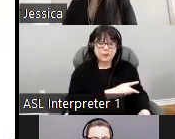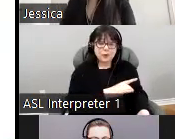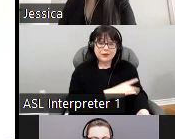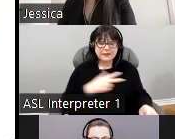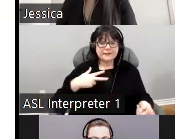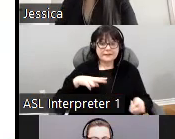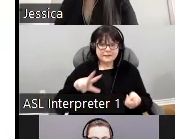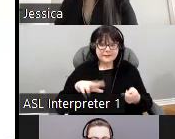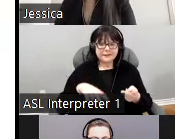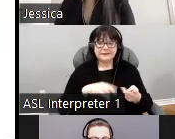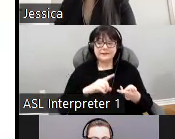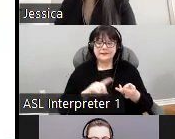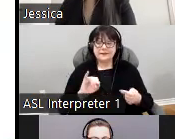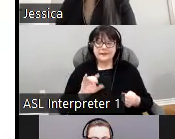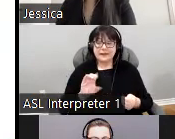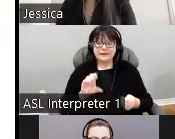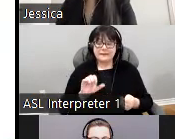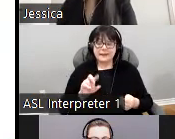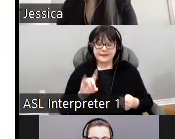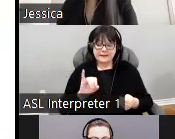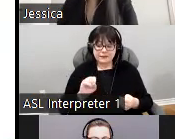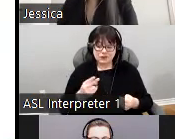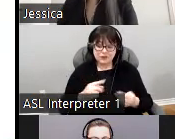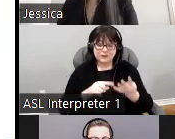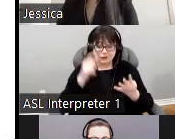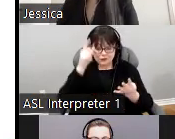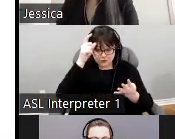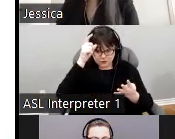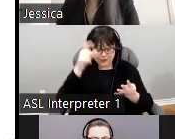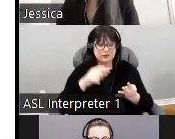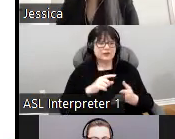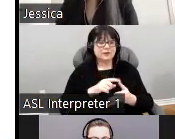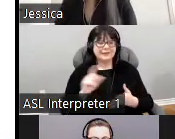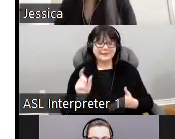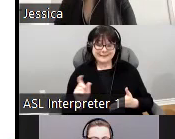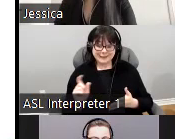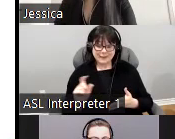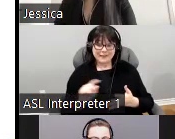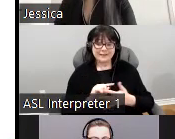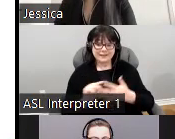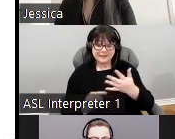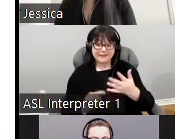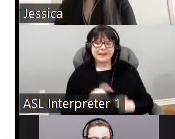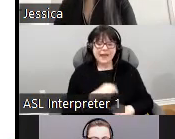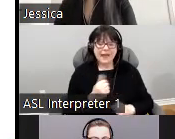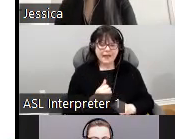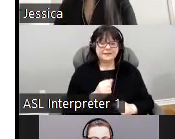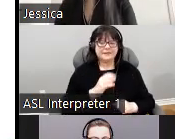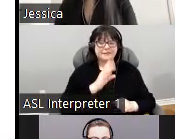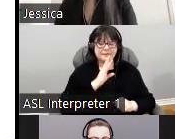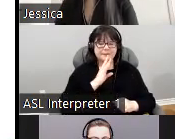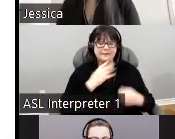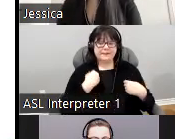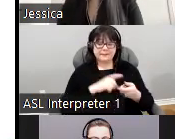2 studies each examined participants speaking Spanish, Korean, or Chinese. The remainder and vast